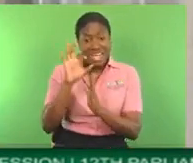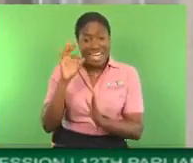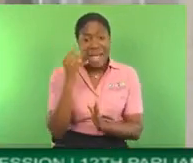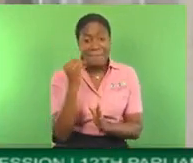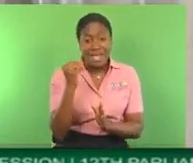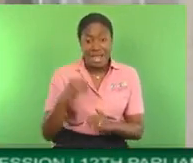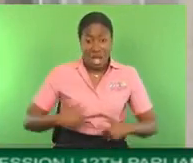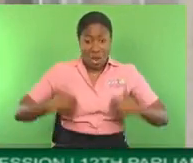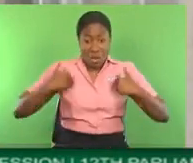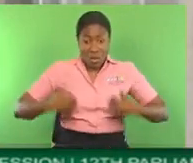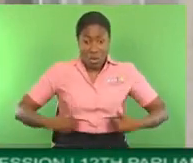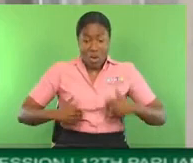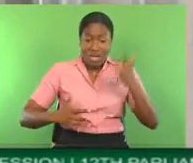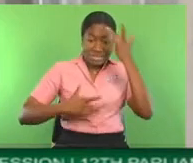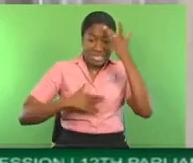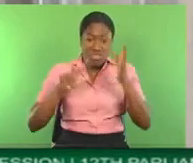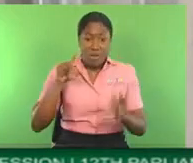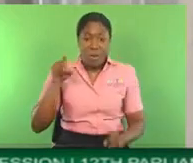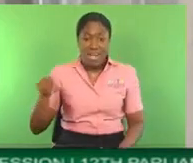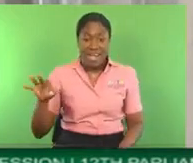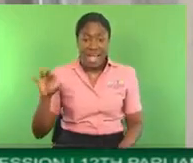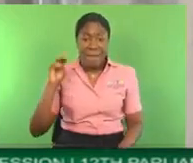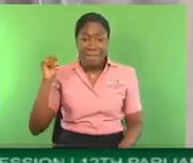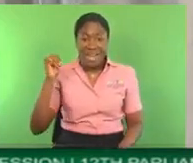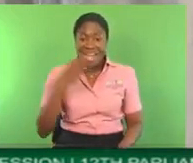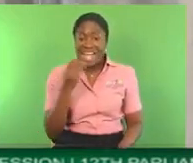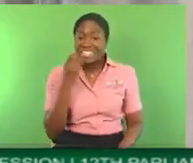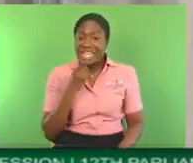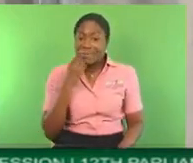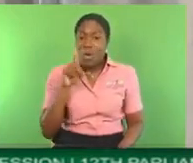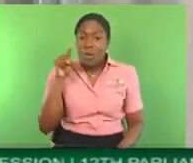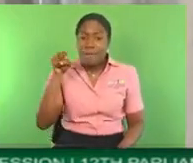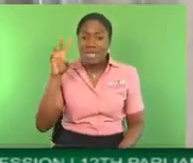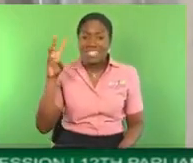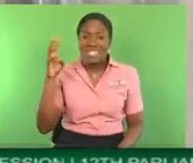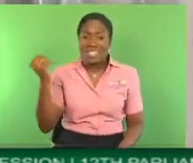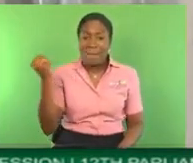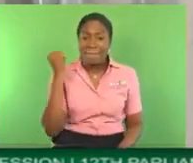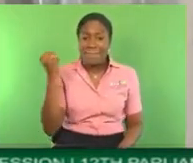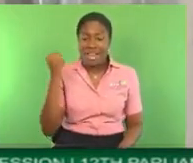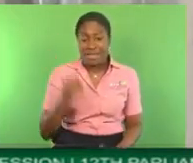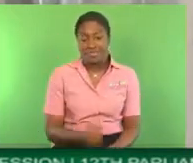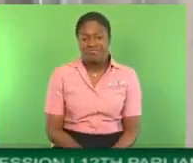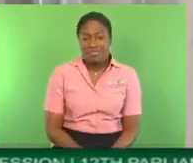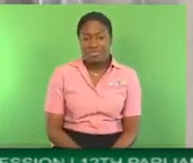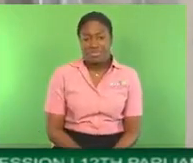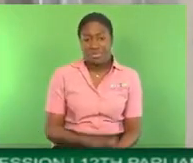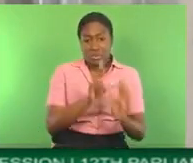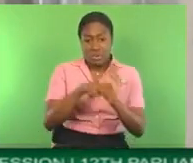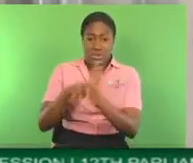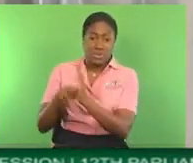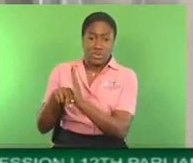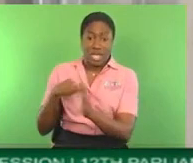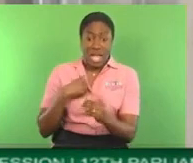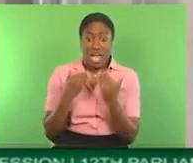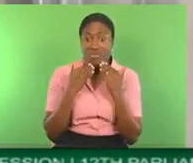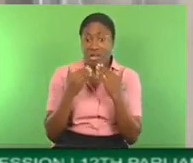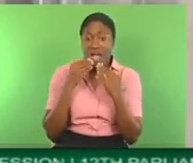respiratory disease, 3.9 million, and diabetes, 1.6 million. I am thankful to be